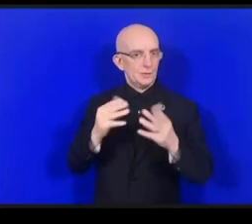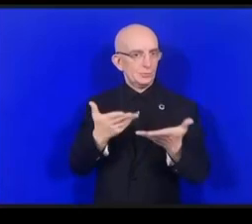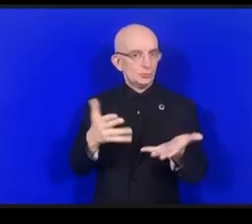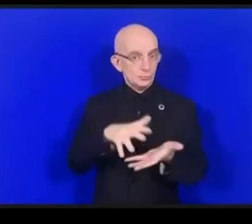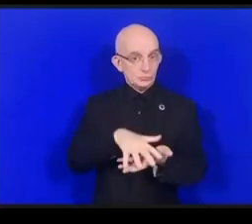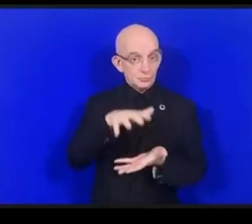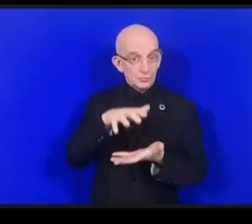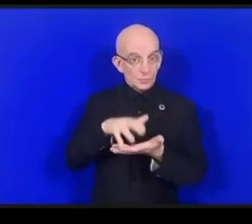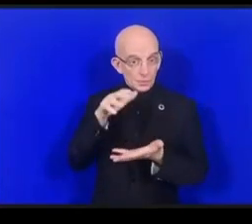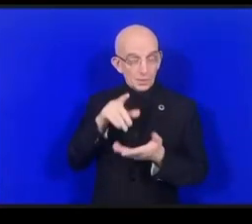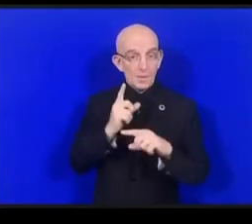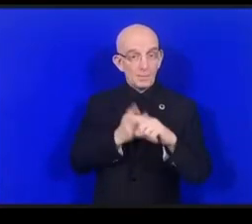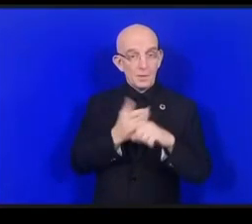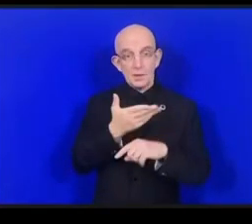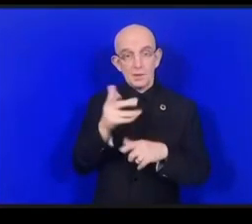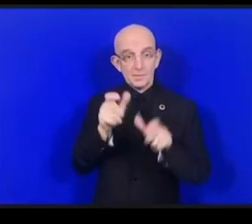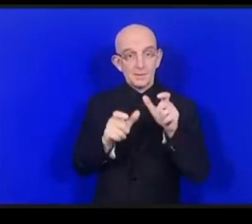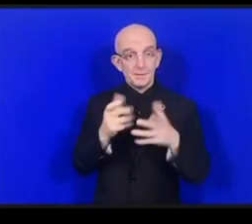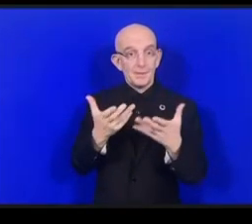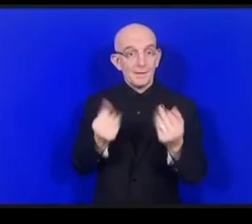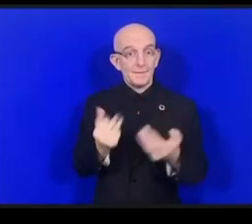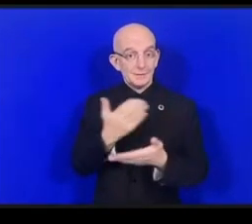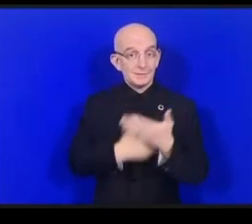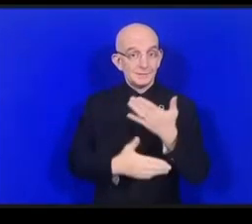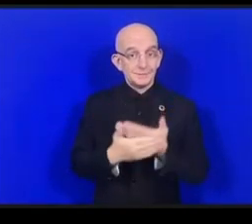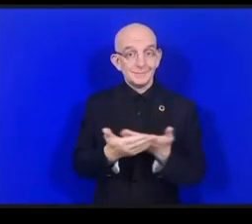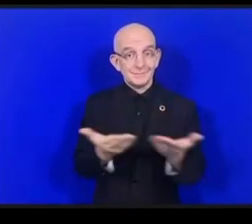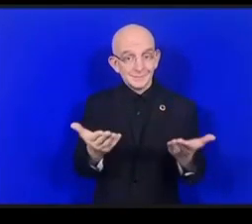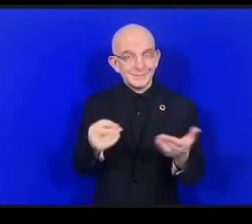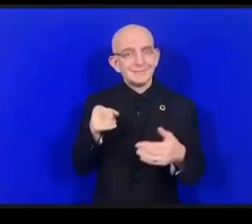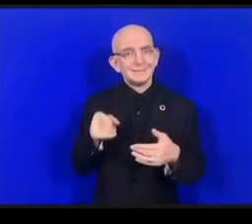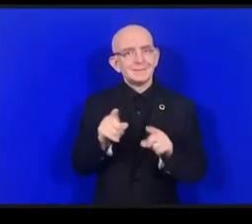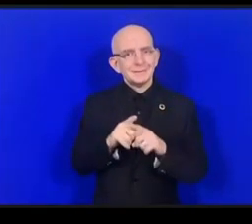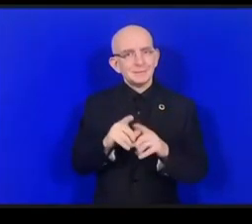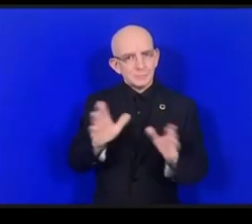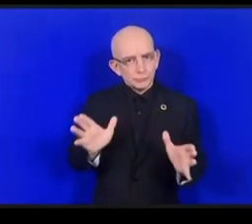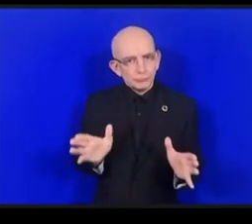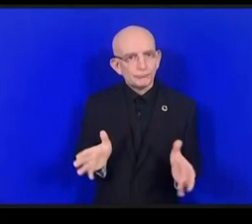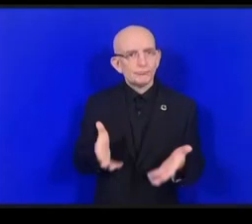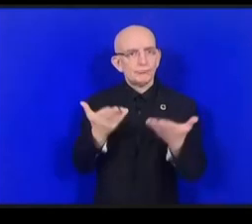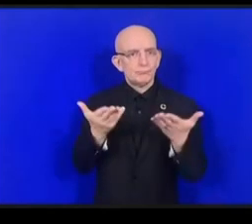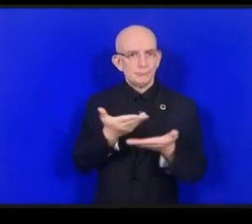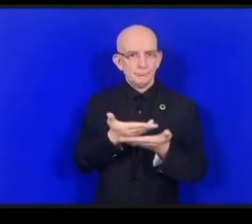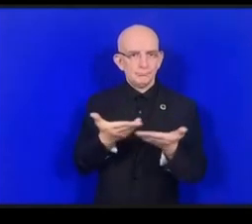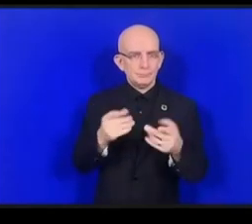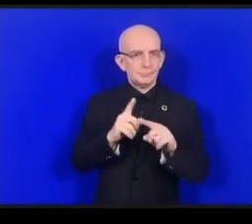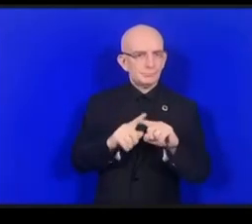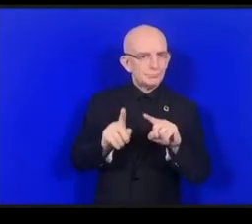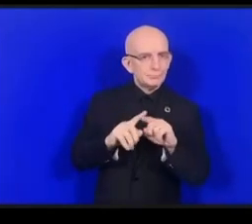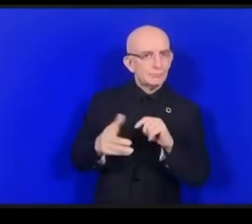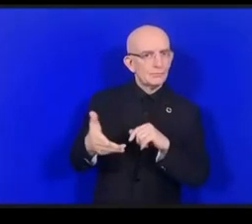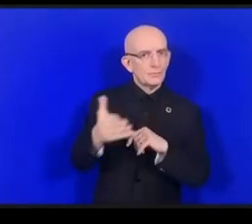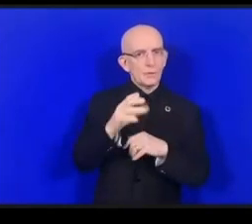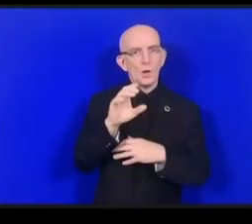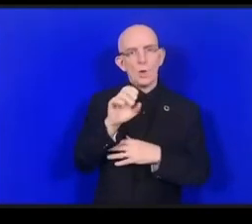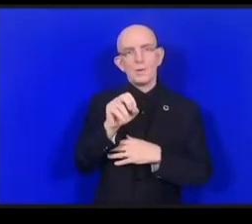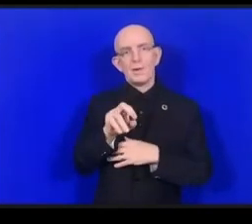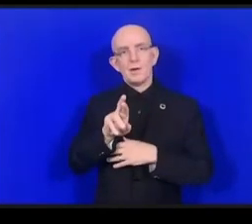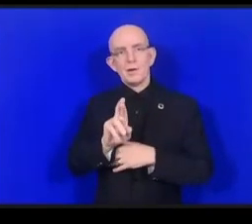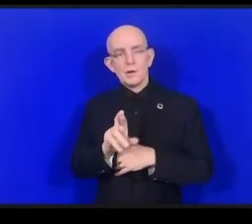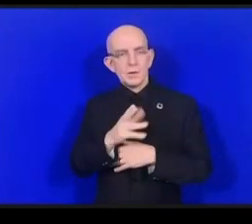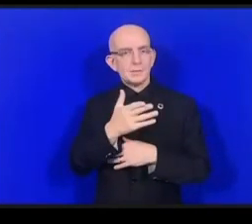at the national, in the regional, and institutional level. And overall, this Dynamic Coalition really has as its charge